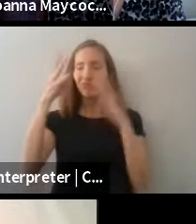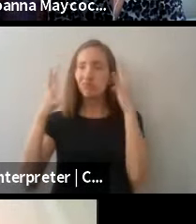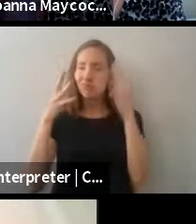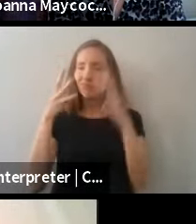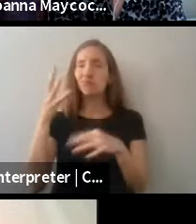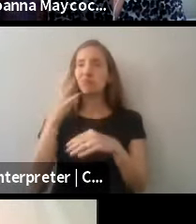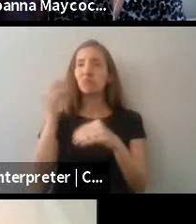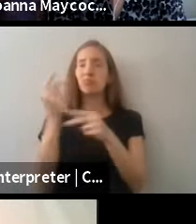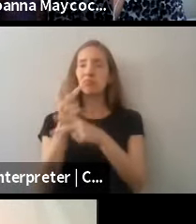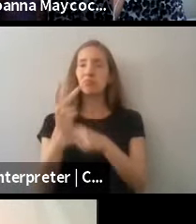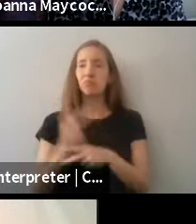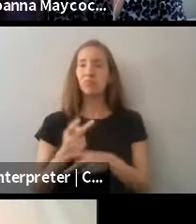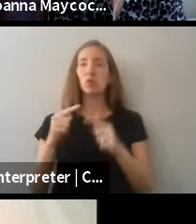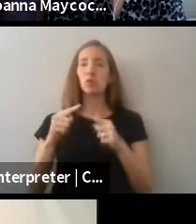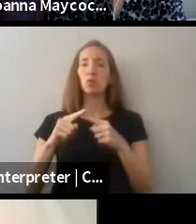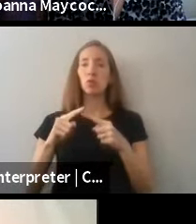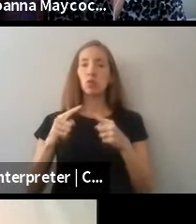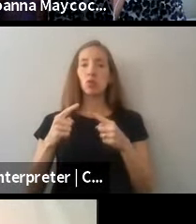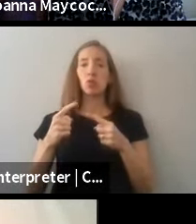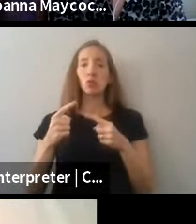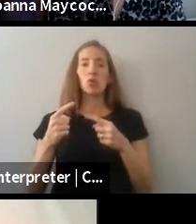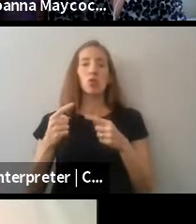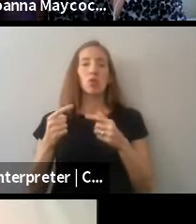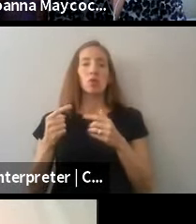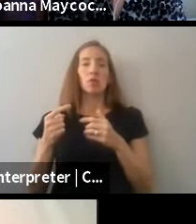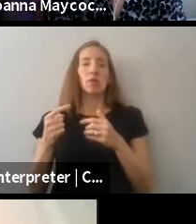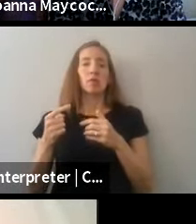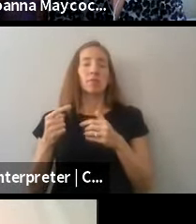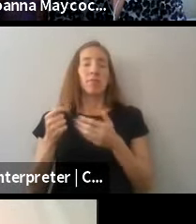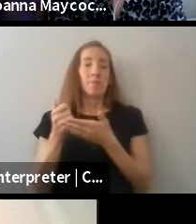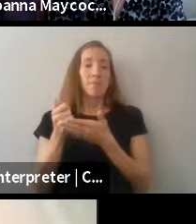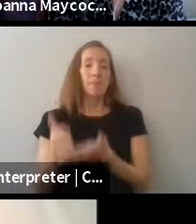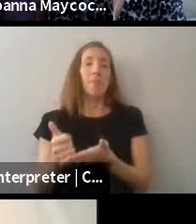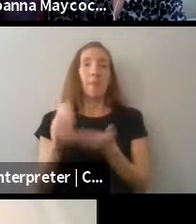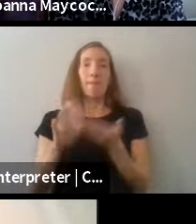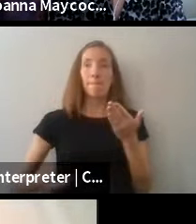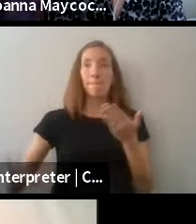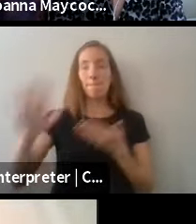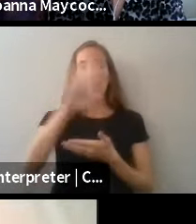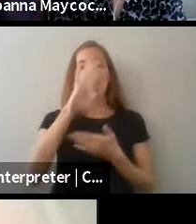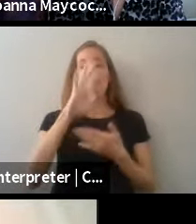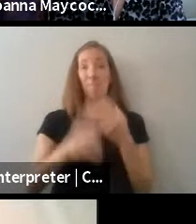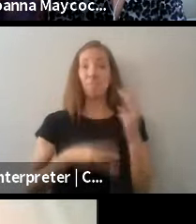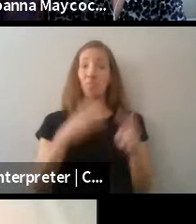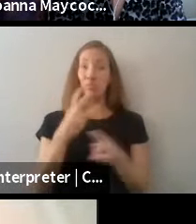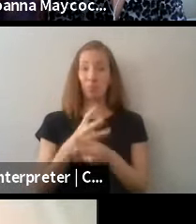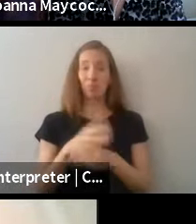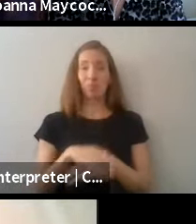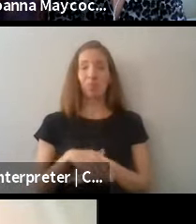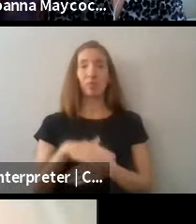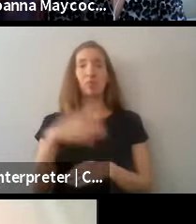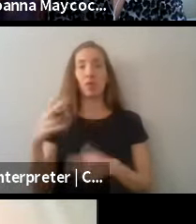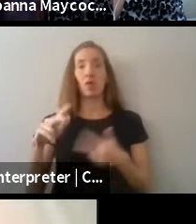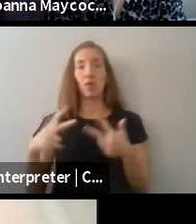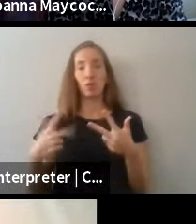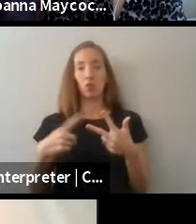and mobilize efforts around the world. Our third panelist is Ms. Céline